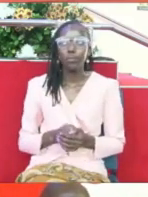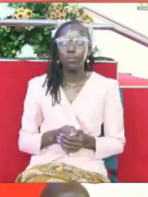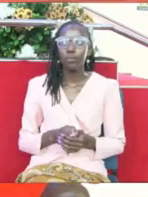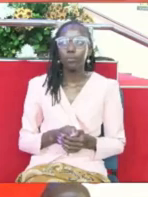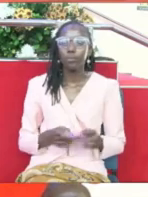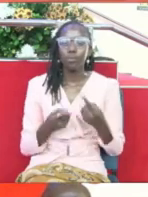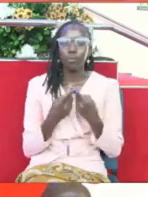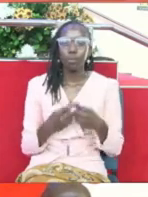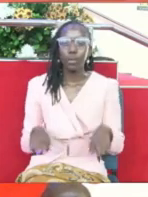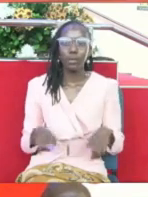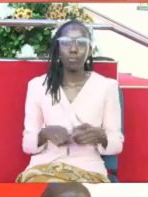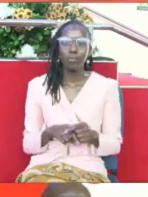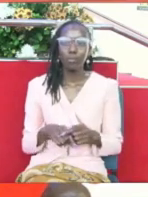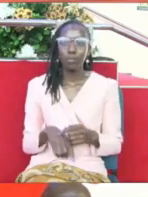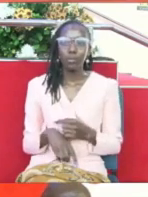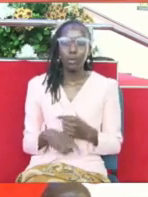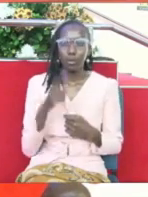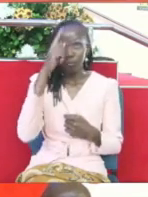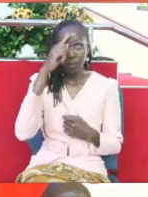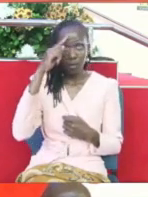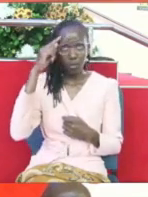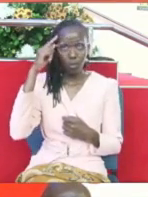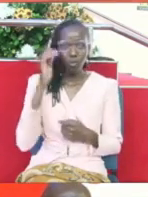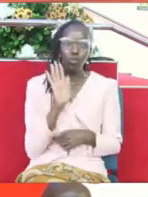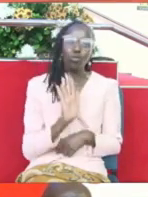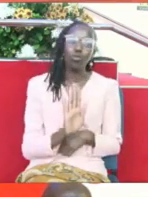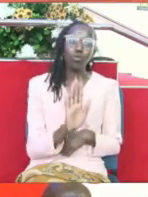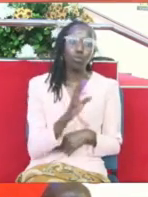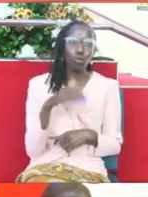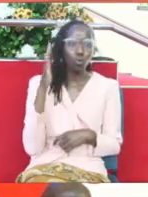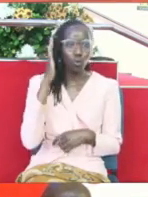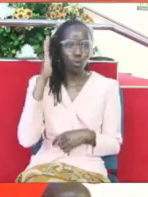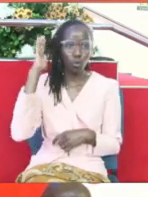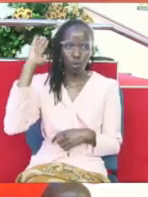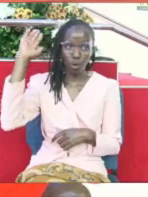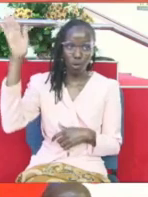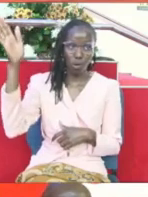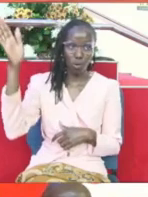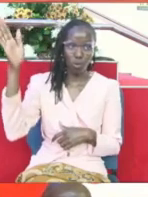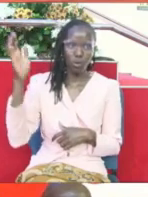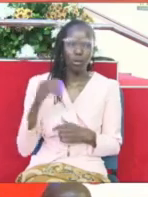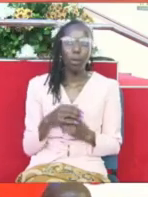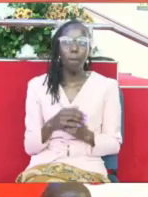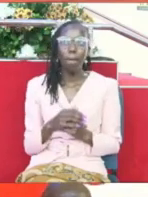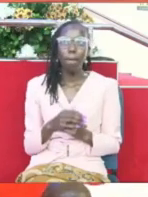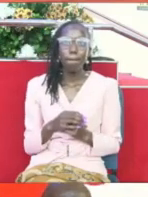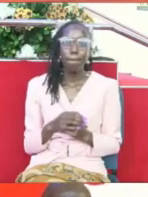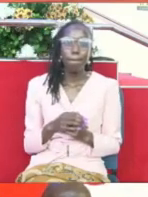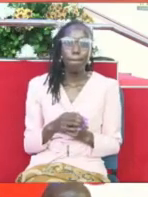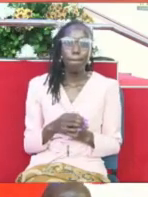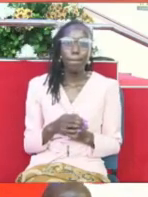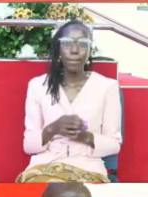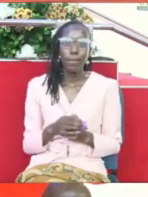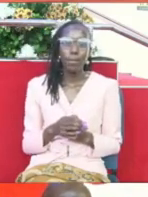know him as healer, kwamba kwa sababu unamjua kama mponyaji, without any reasonable doubt, bila tashwishi yoyote, if I